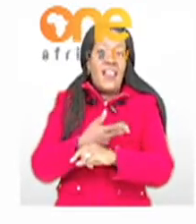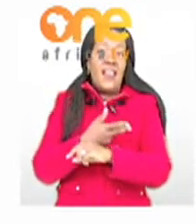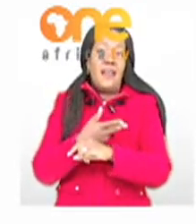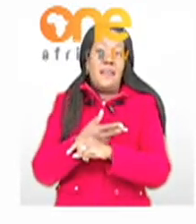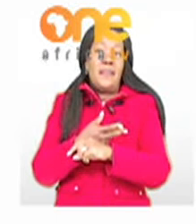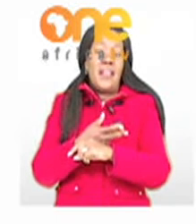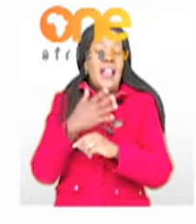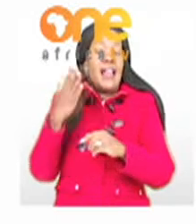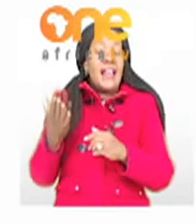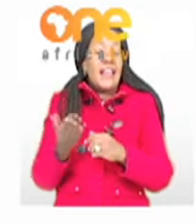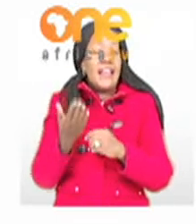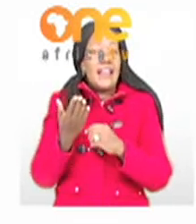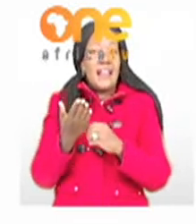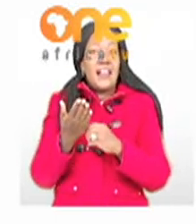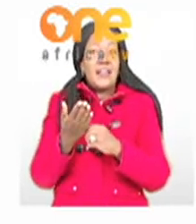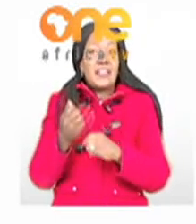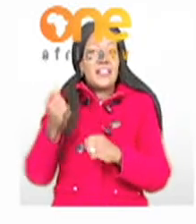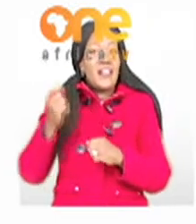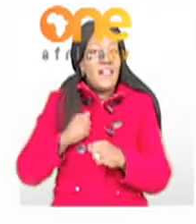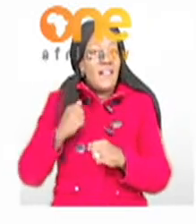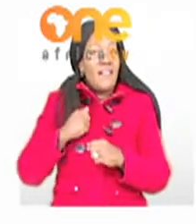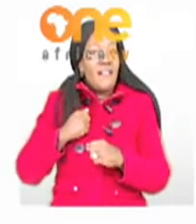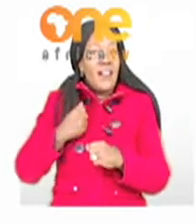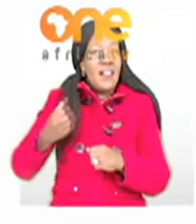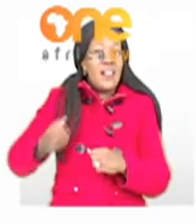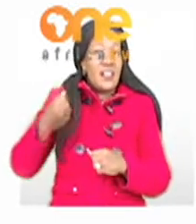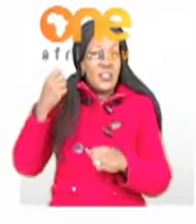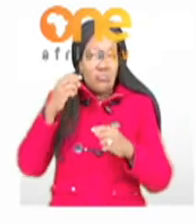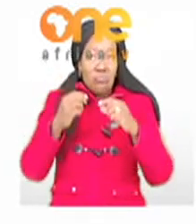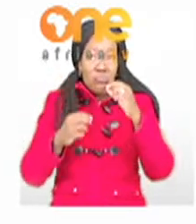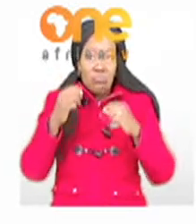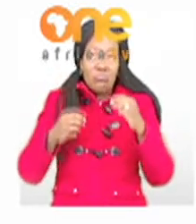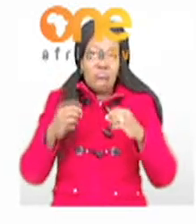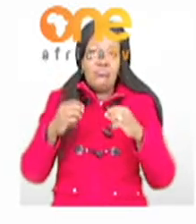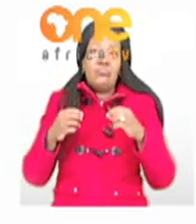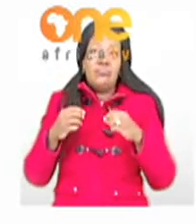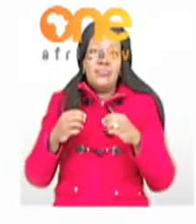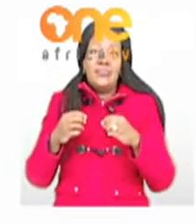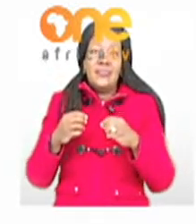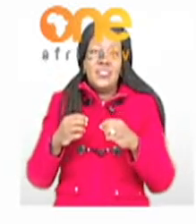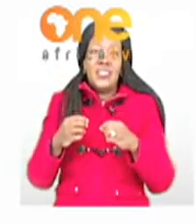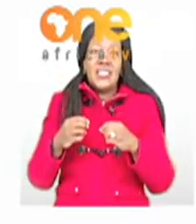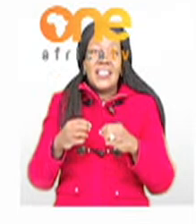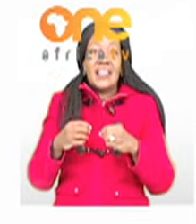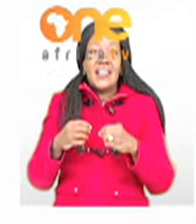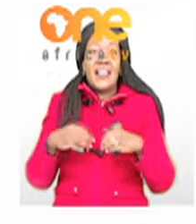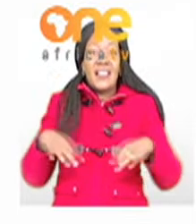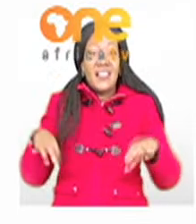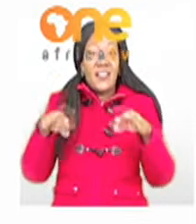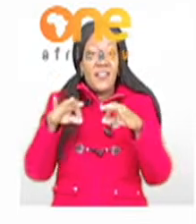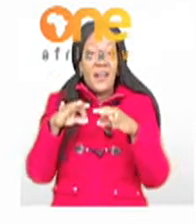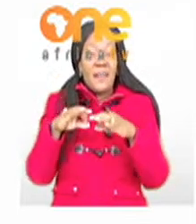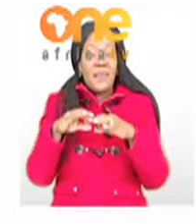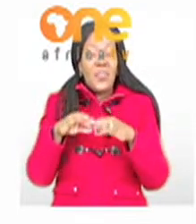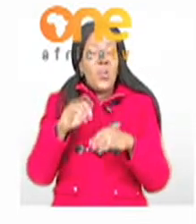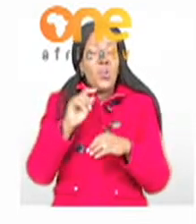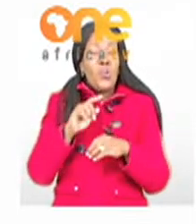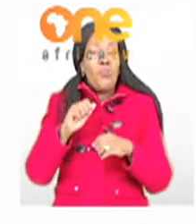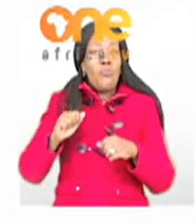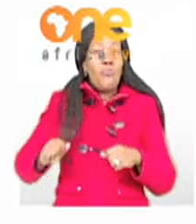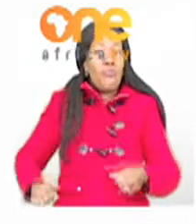to carry the buckets of milk on the farm. So the boy is